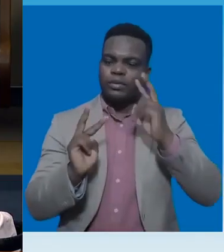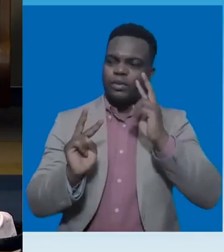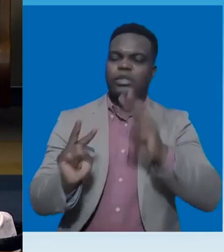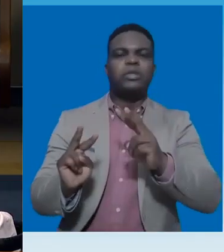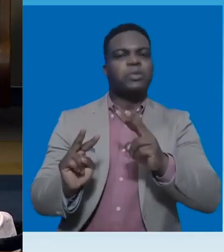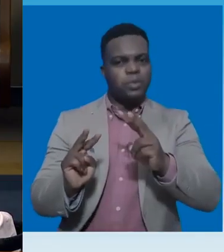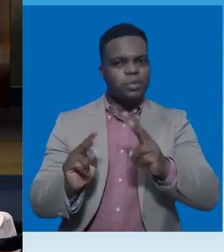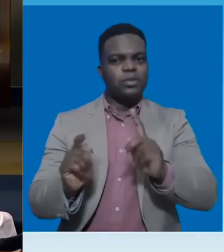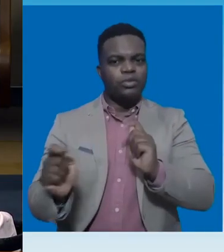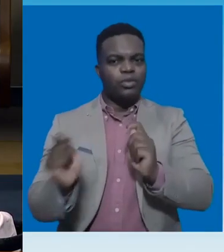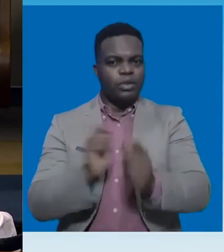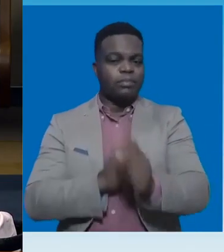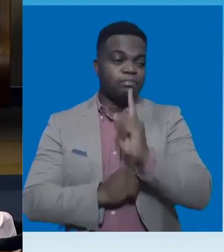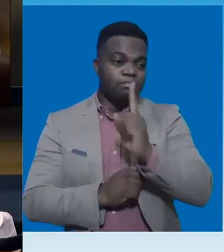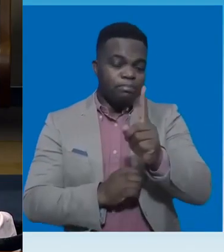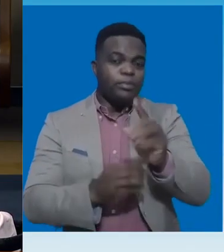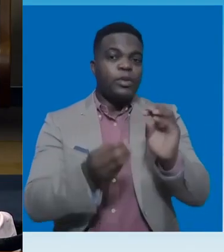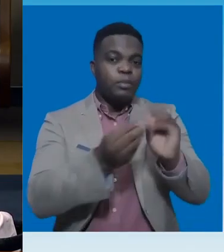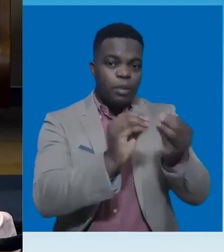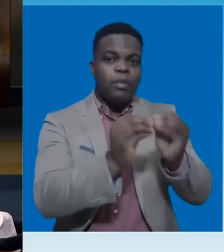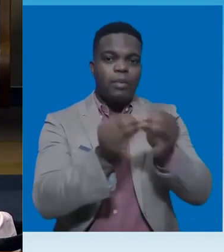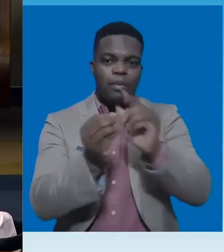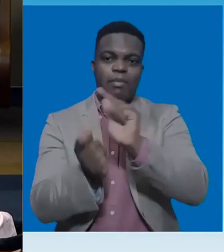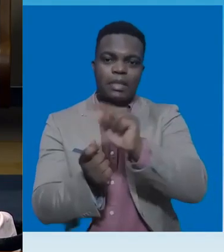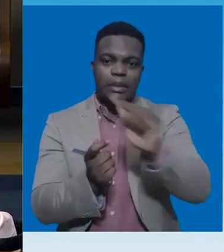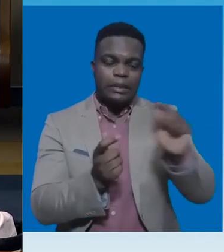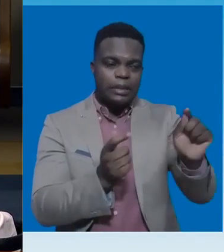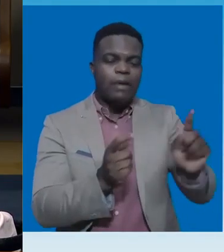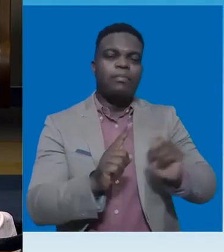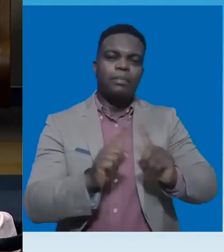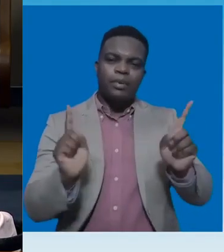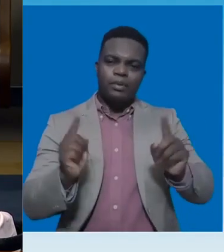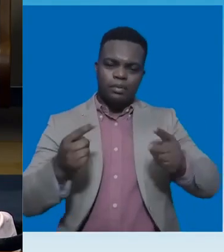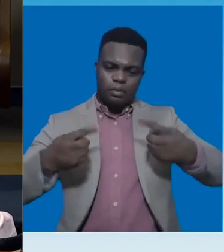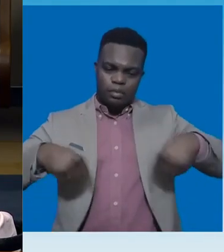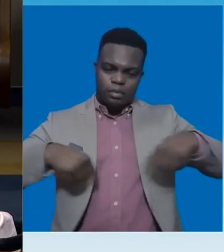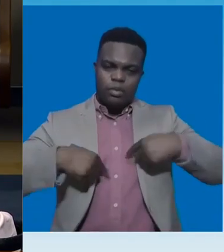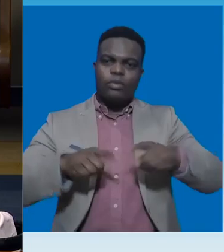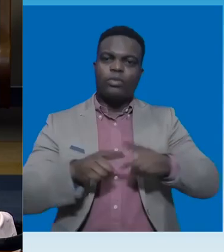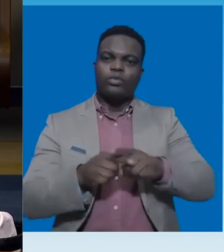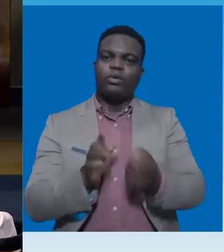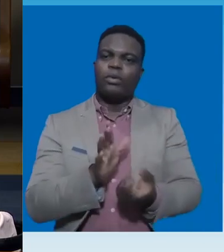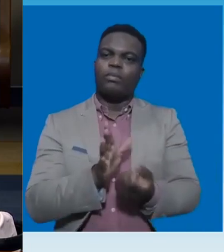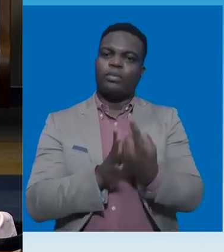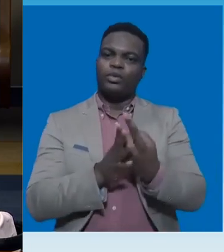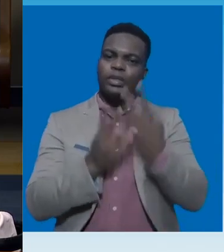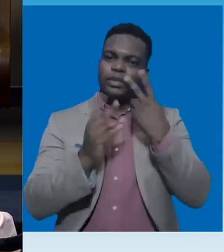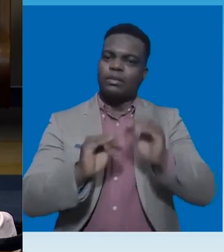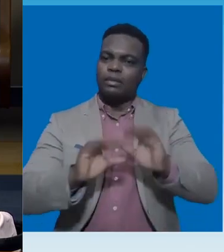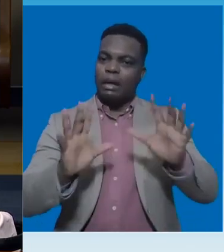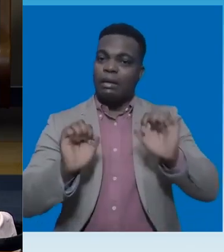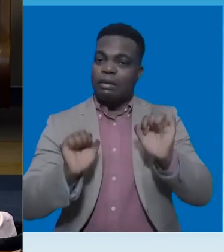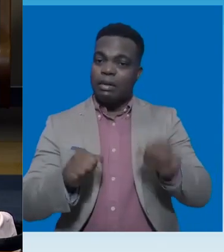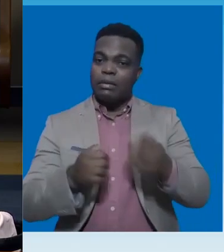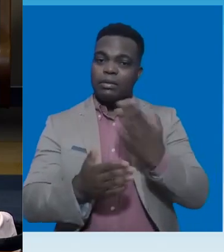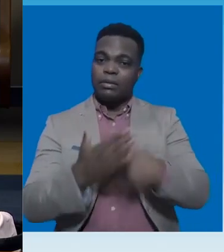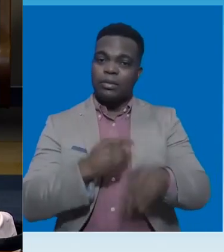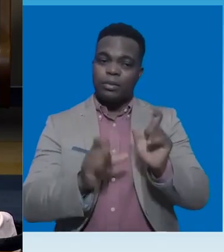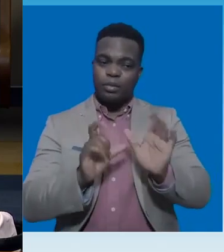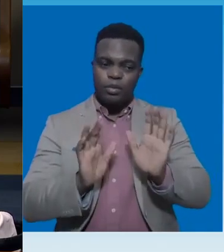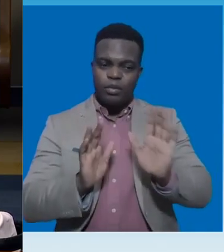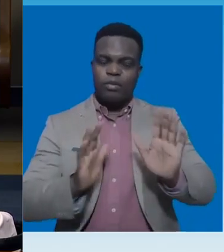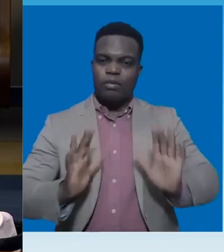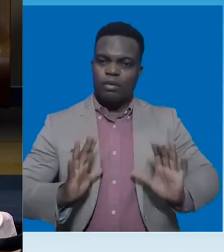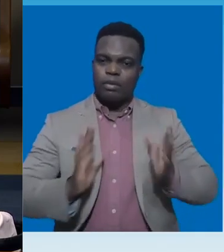of persons with disabilities. 20 years after the adoption of the Convention on the Rights of Persons